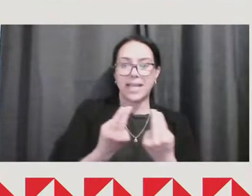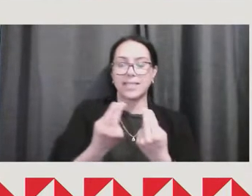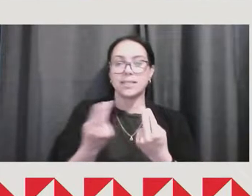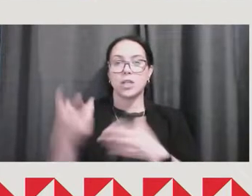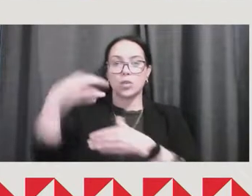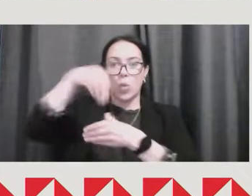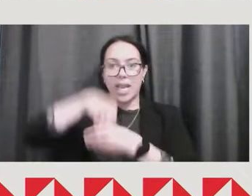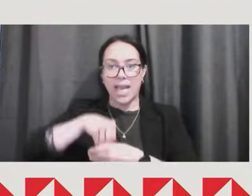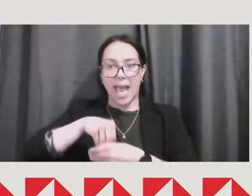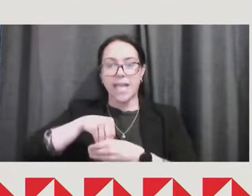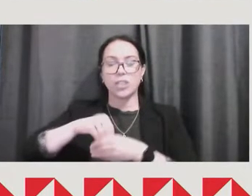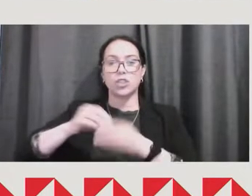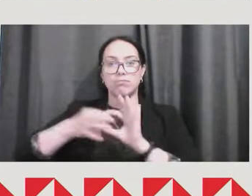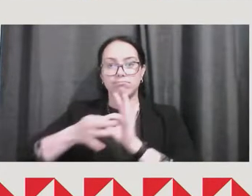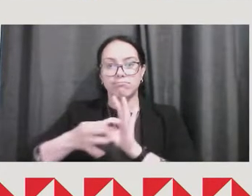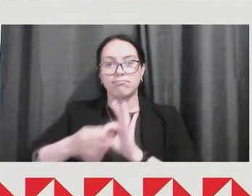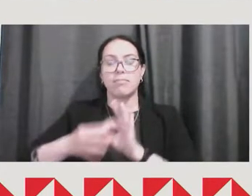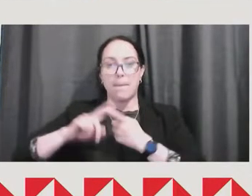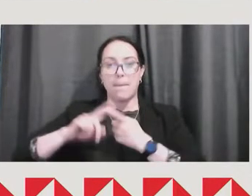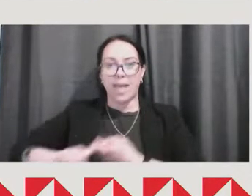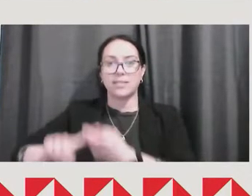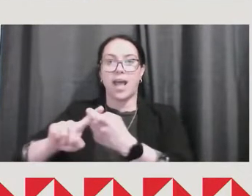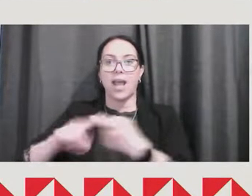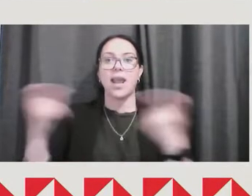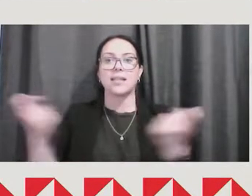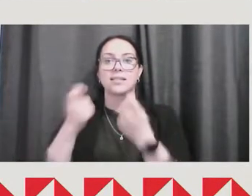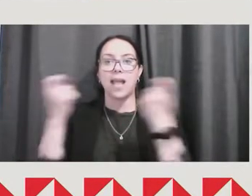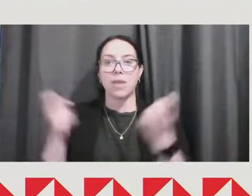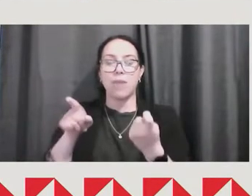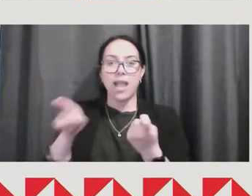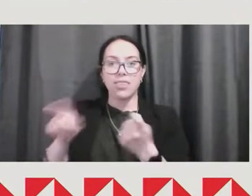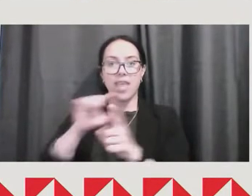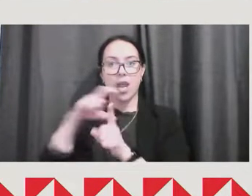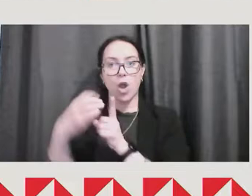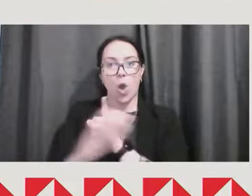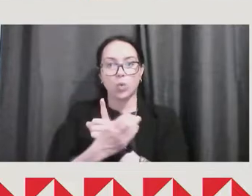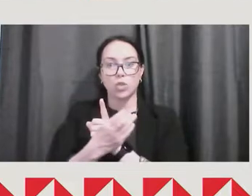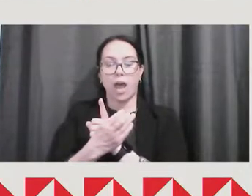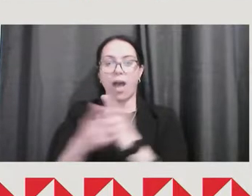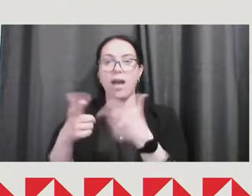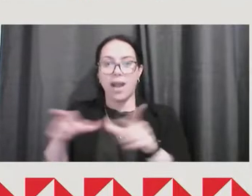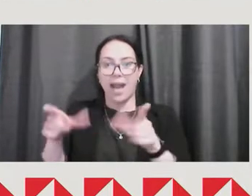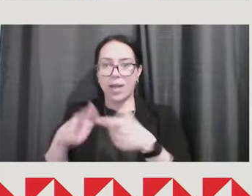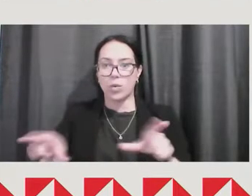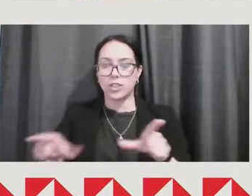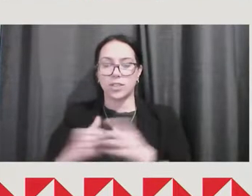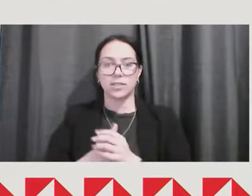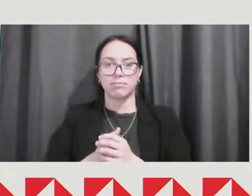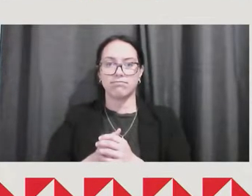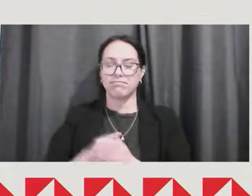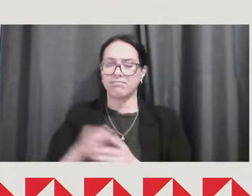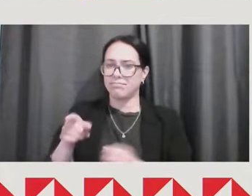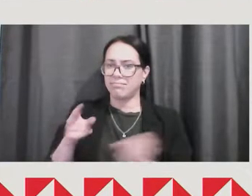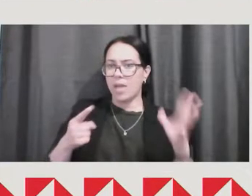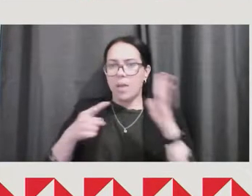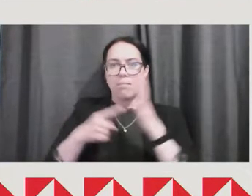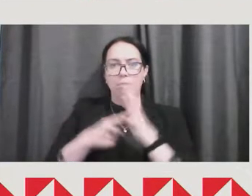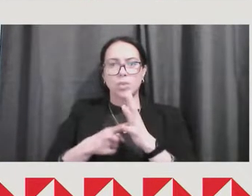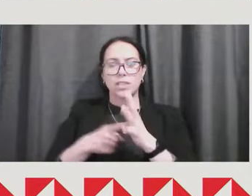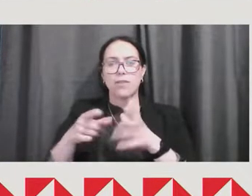cultures traditions and languages this is becoming increasingly important with the young and growing population of